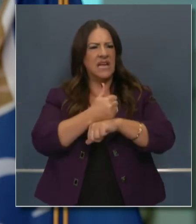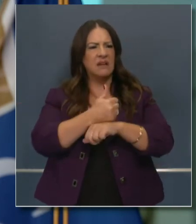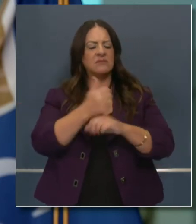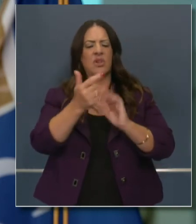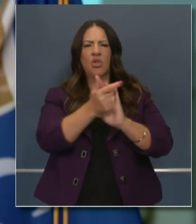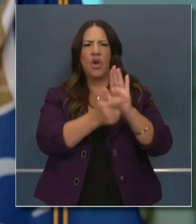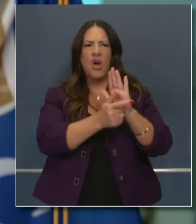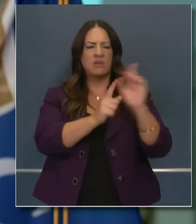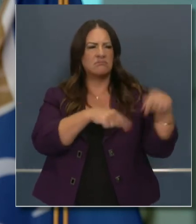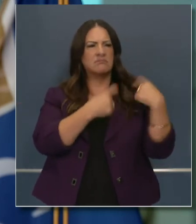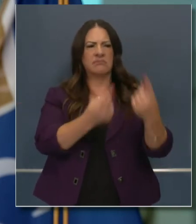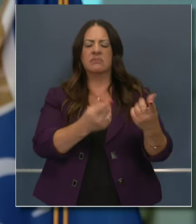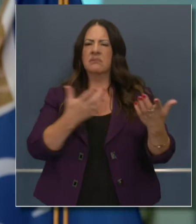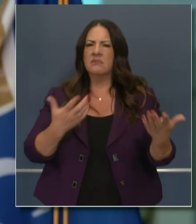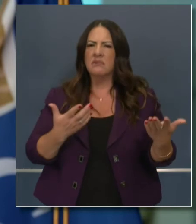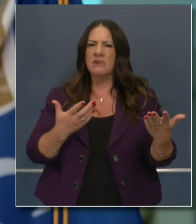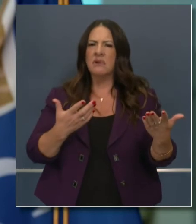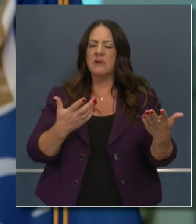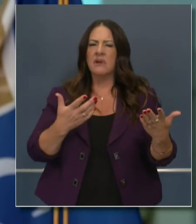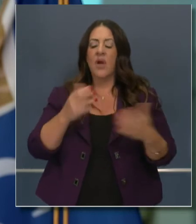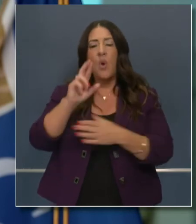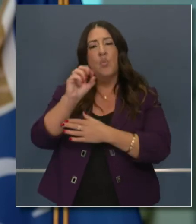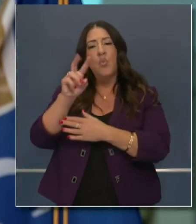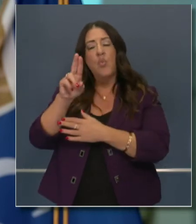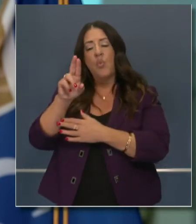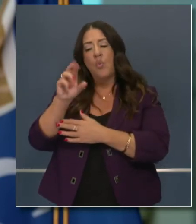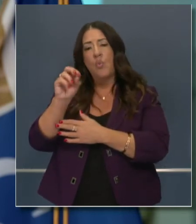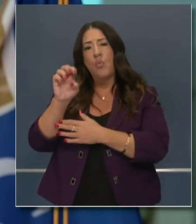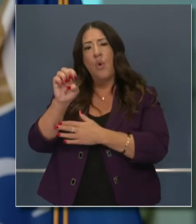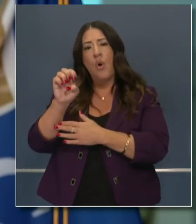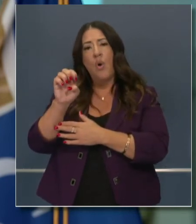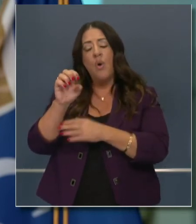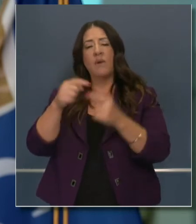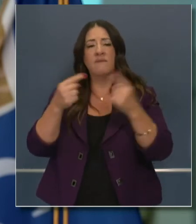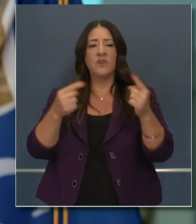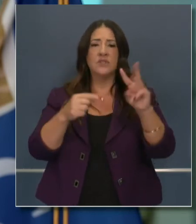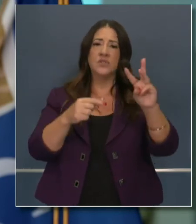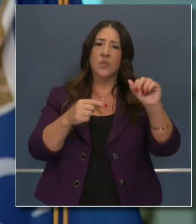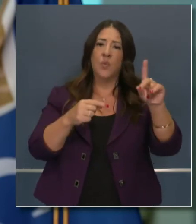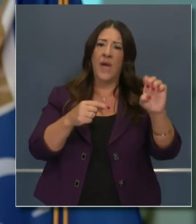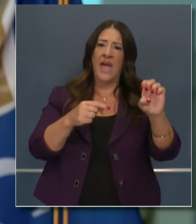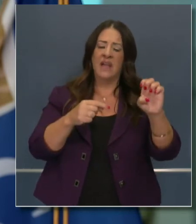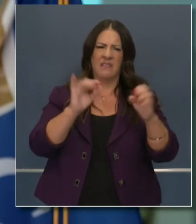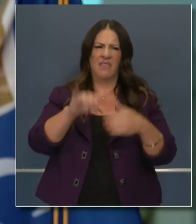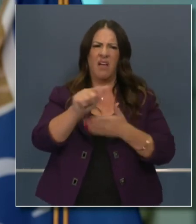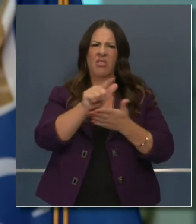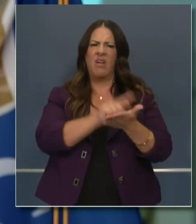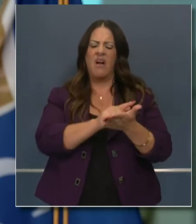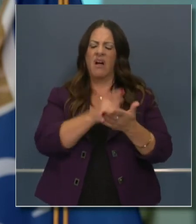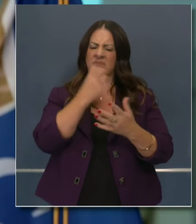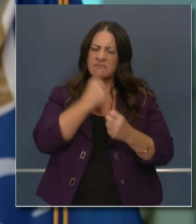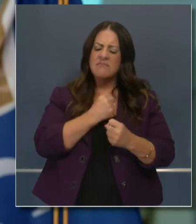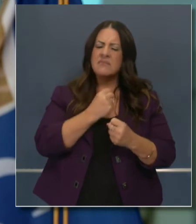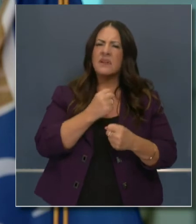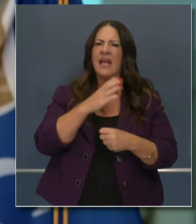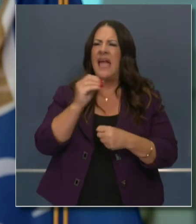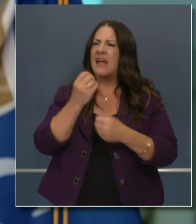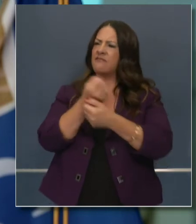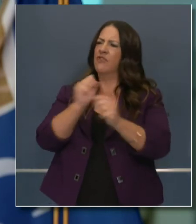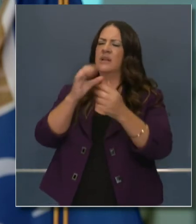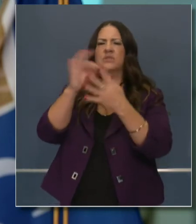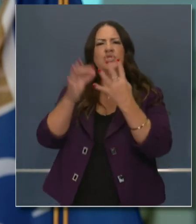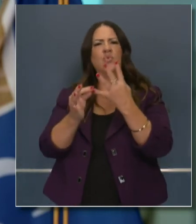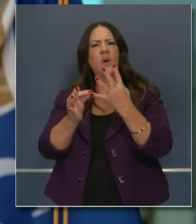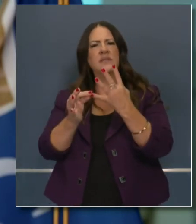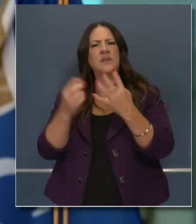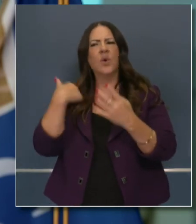which the impact on Roe v. Wade, the impact on people's freedom of choice, a value we hold dear here in the